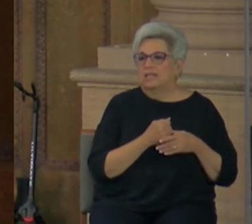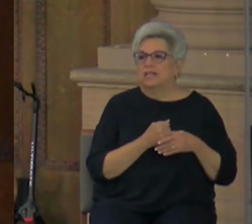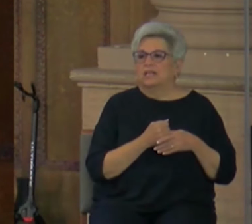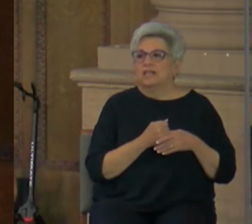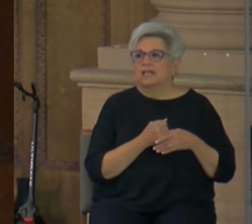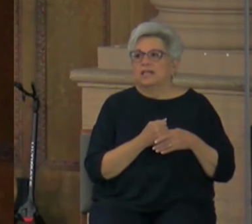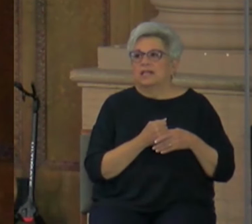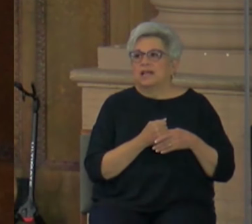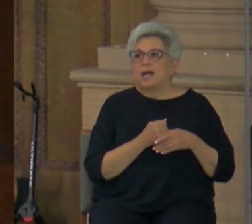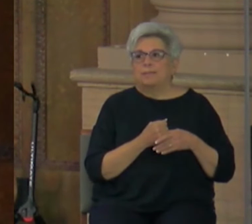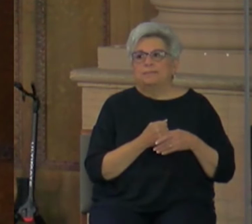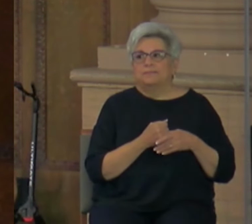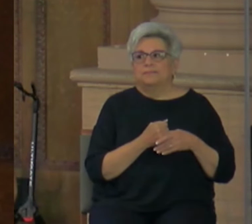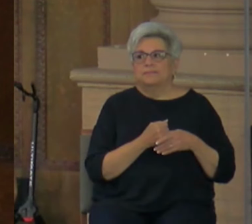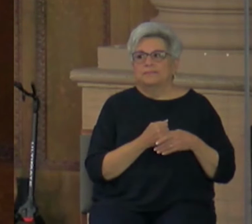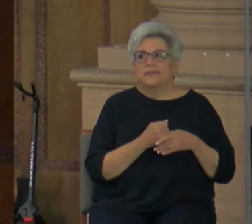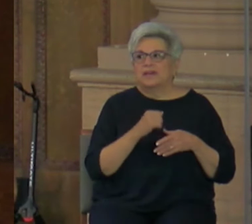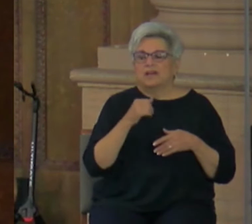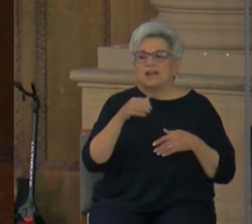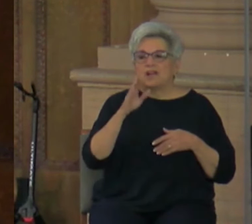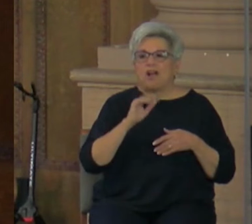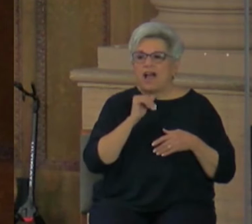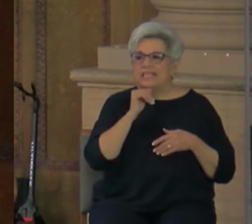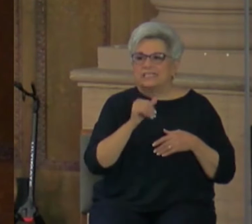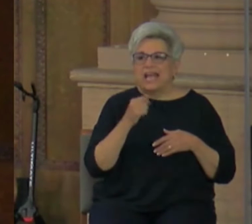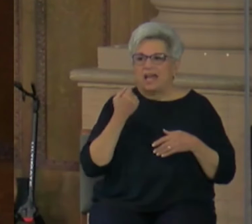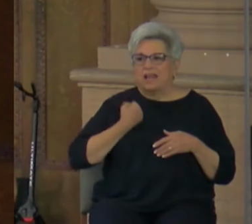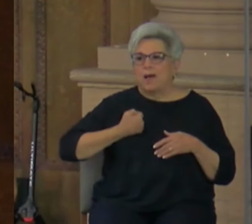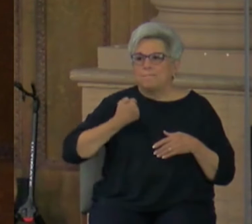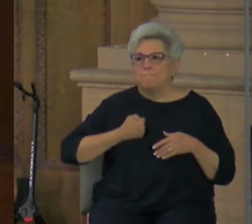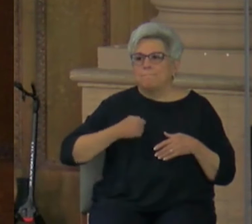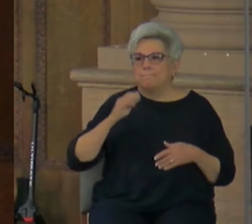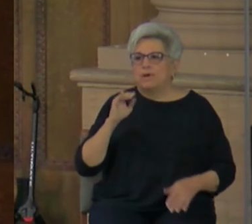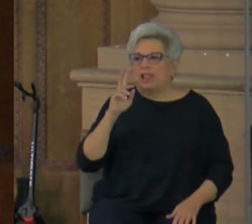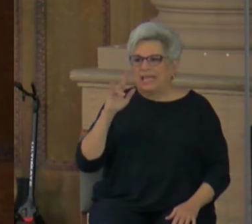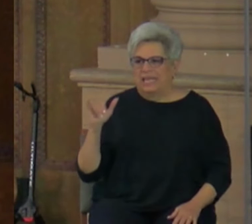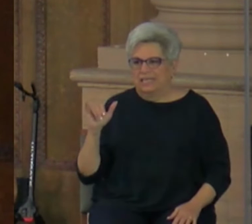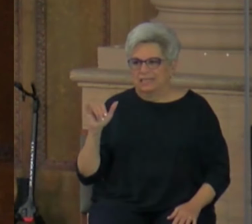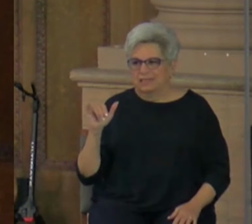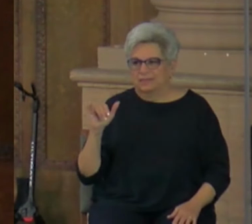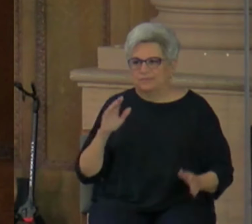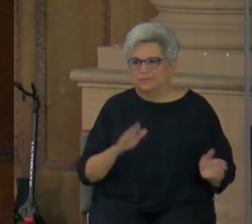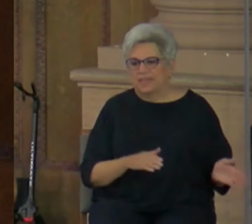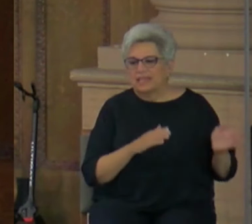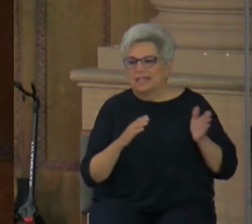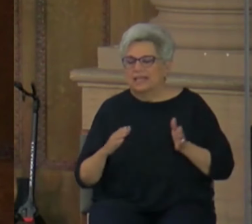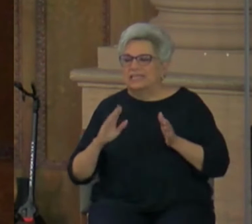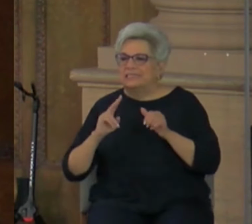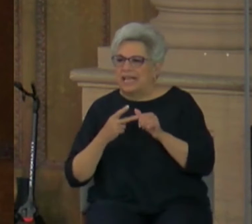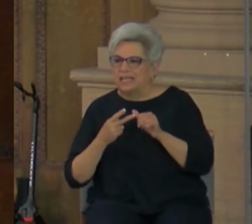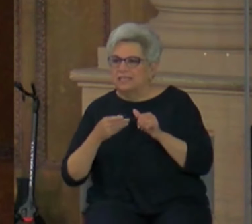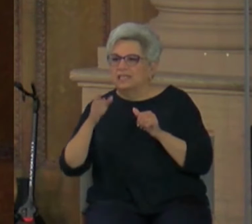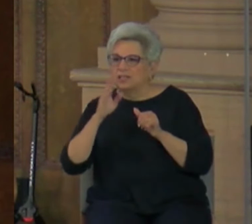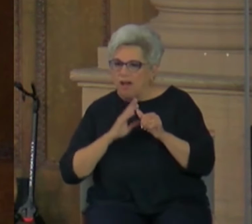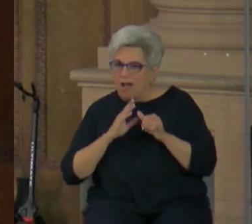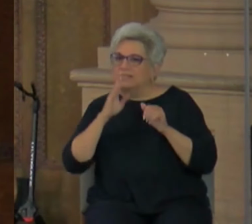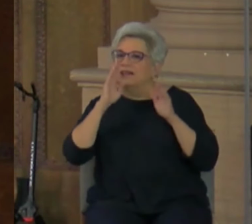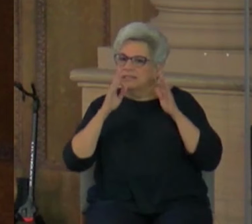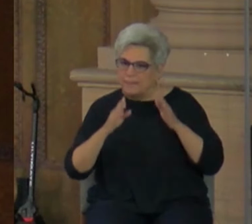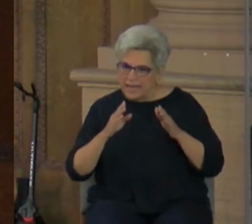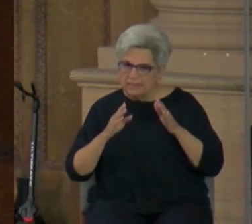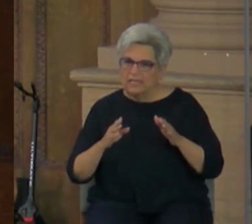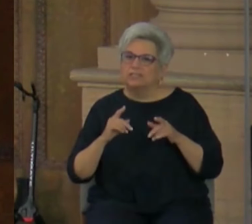Job expected him to be. Number two, that God is attentive to his creation as the good creator.